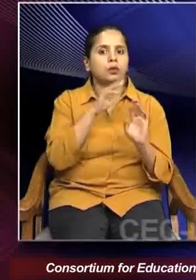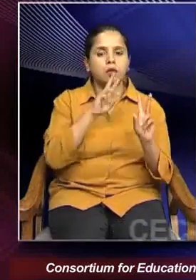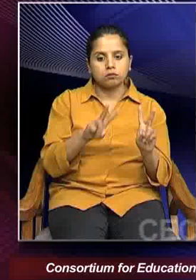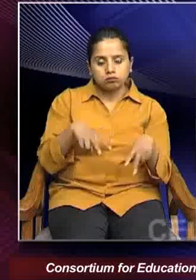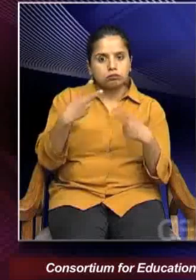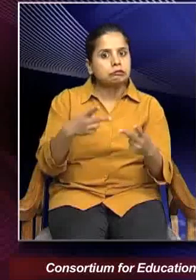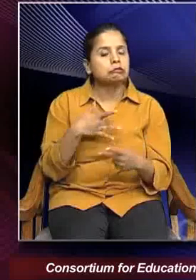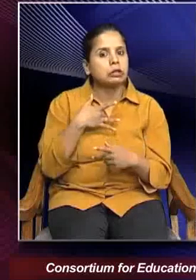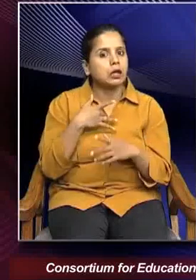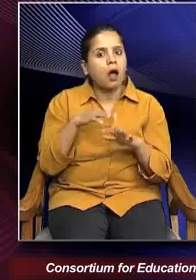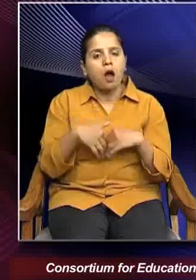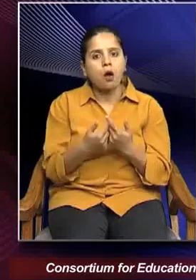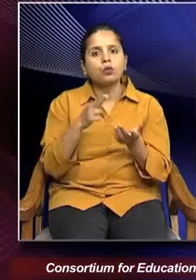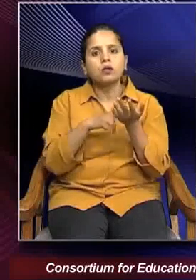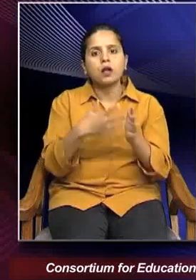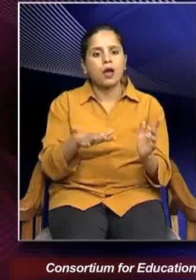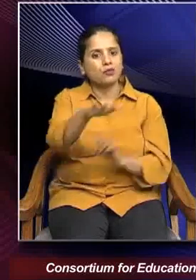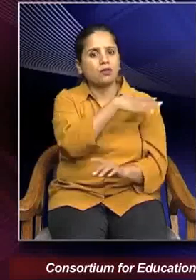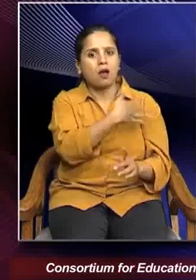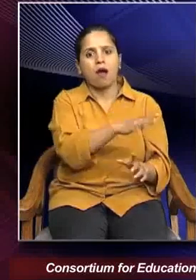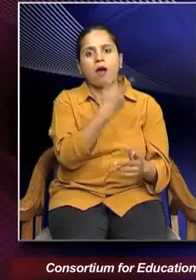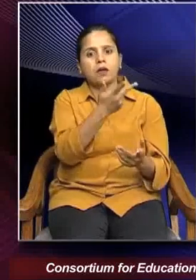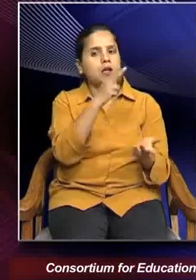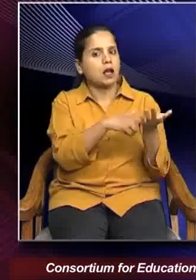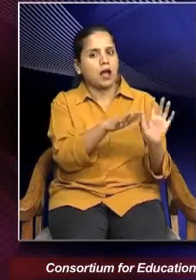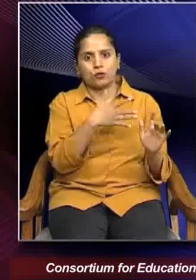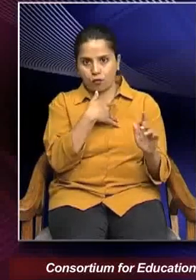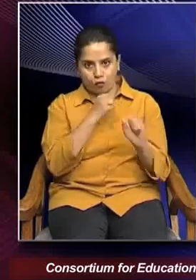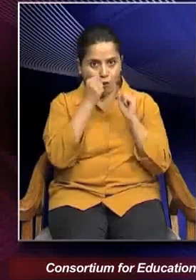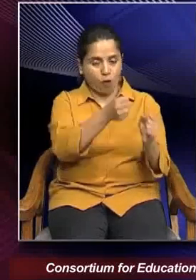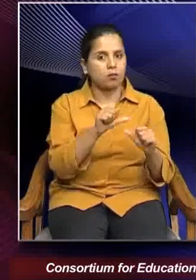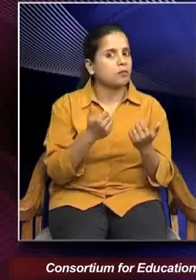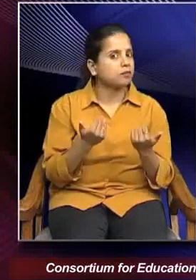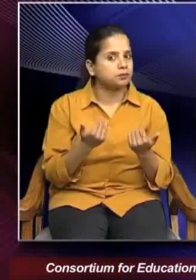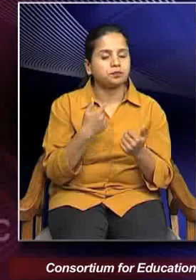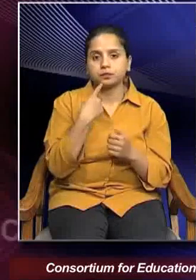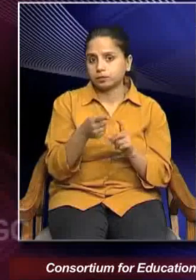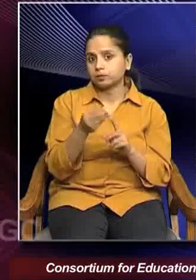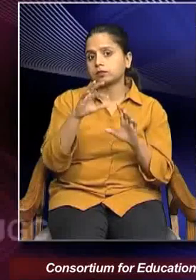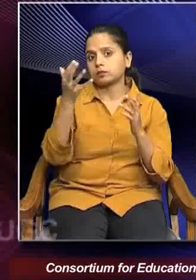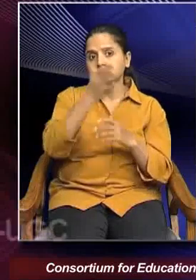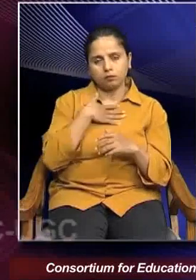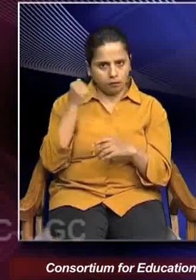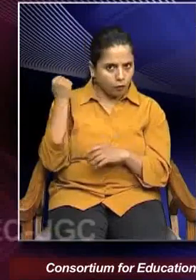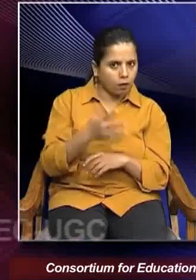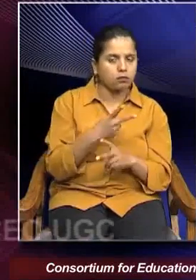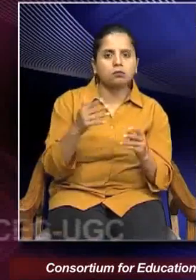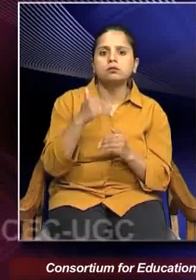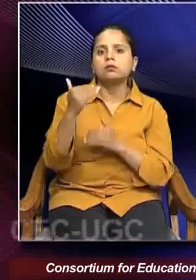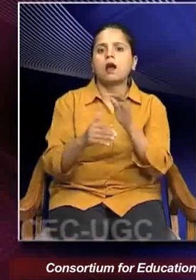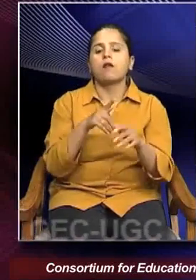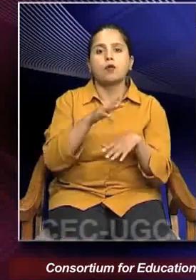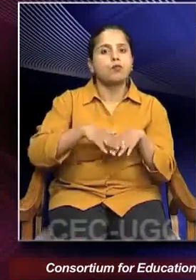these natural calamities. On the other hand, possibly countries which are contributing on an average relatively